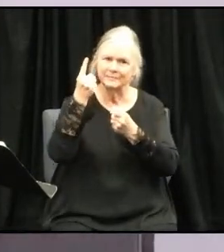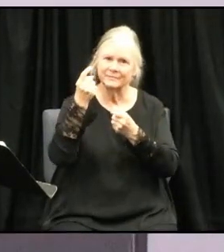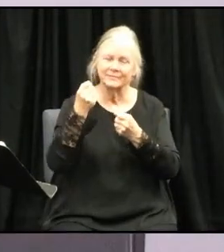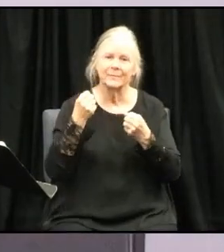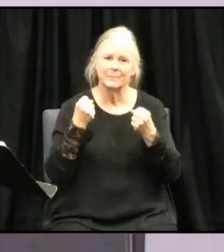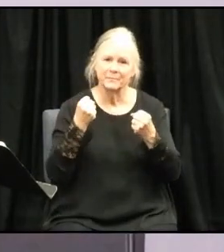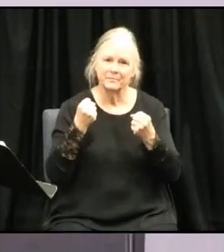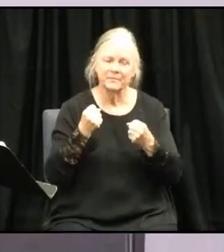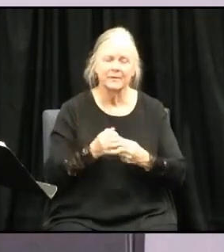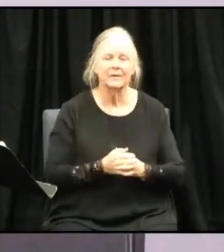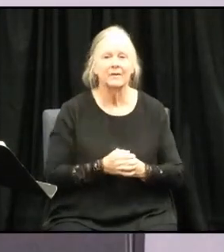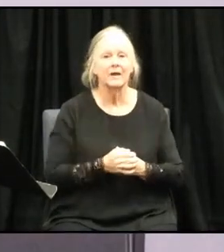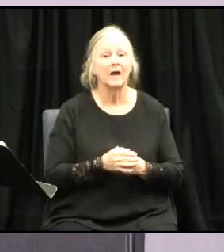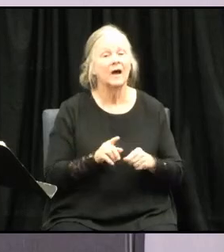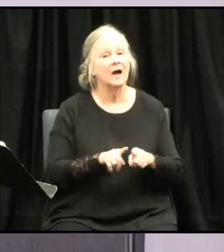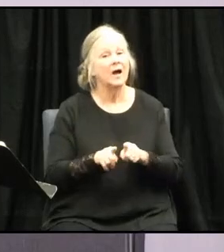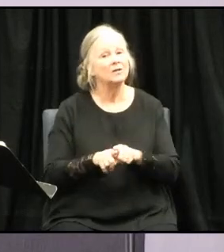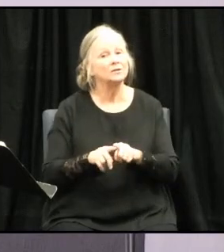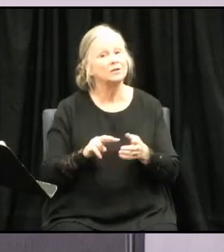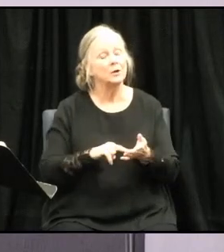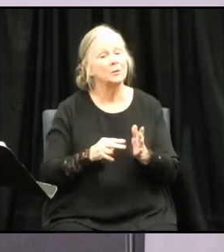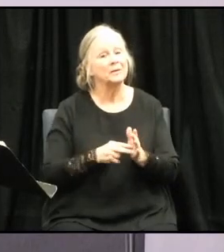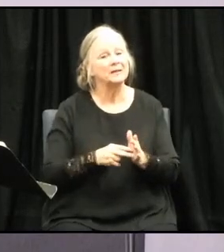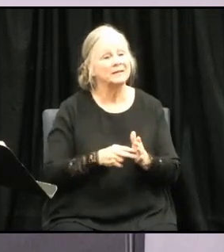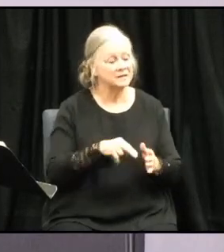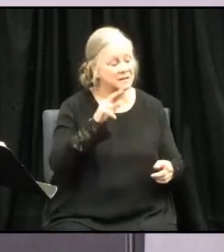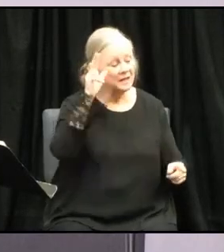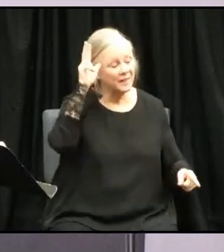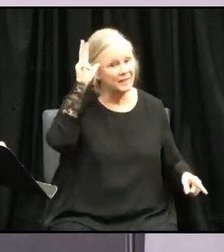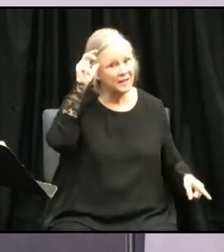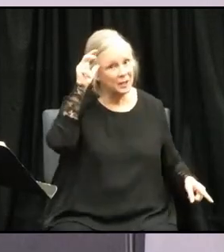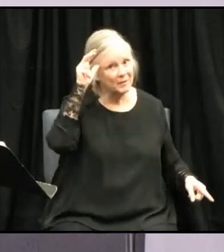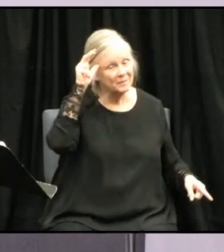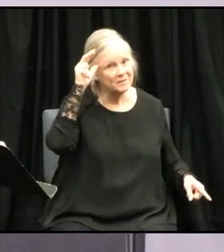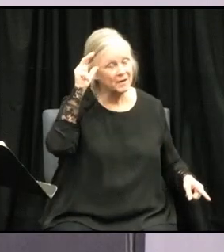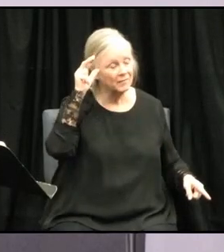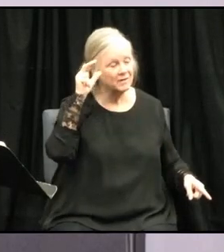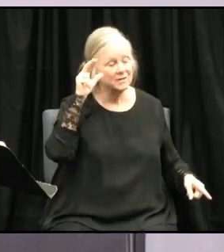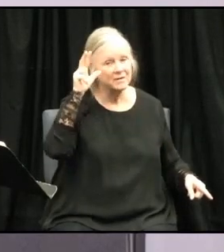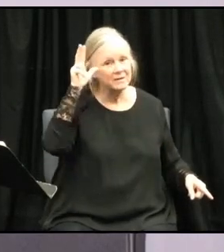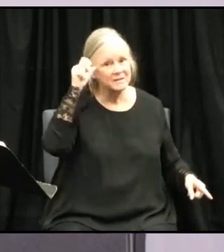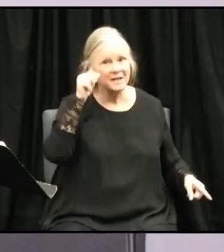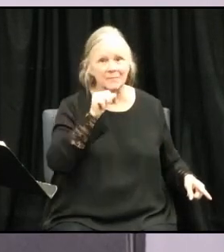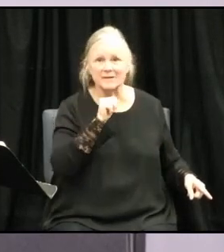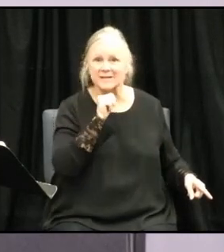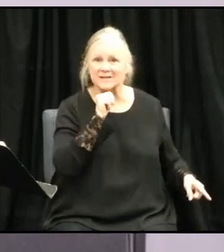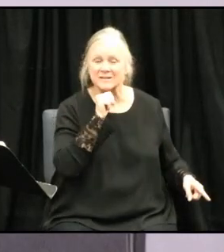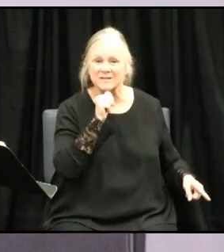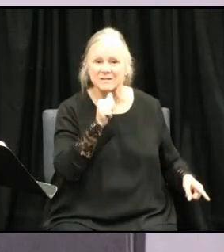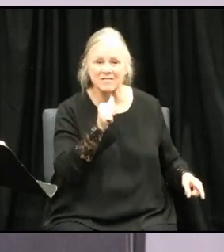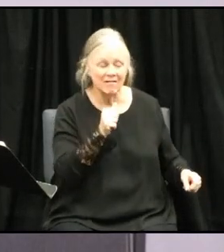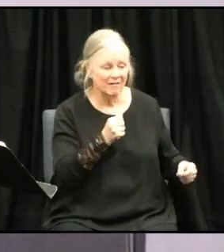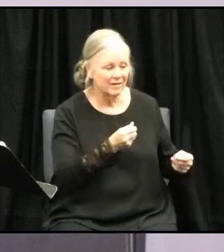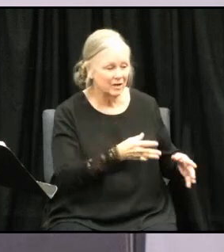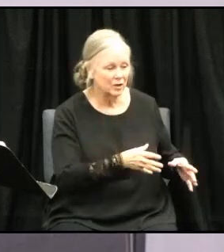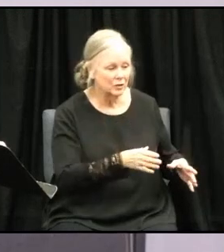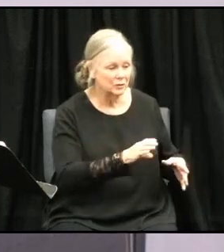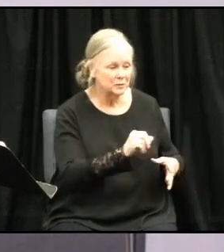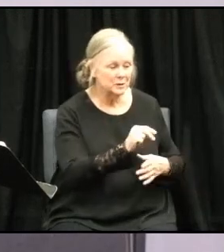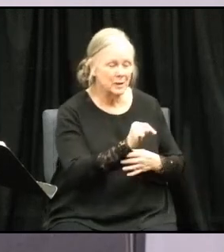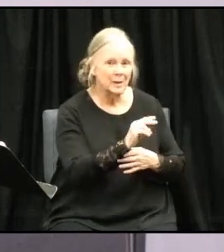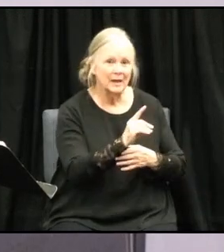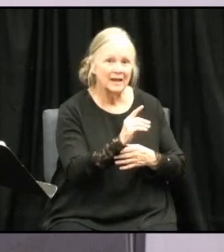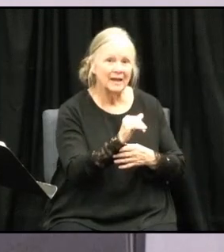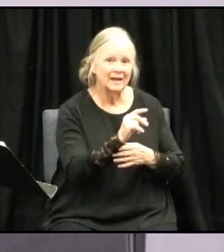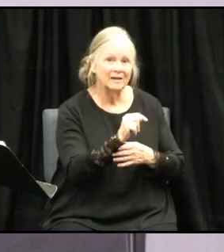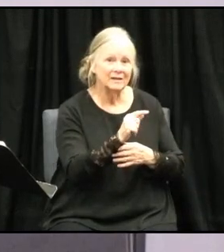It also means the enemy himself, Satan, is not any kind of loose cannon at all, like some people